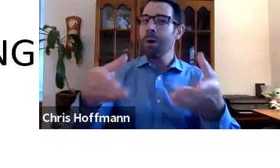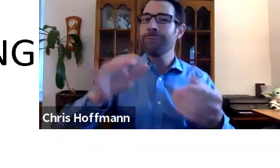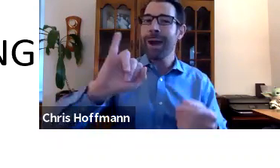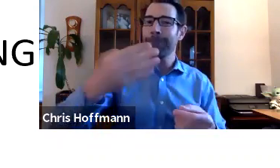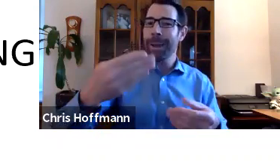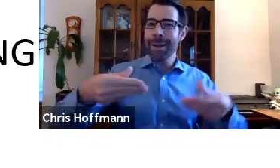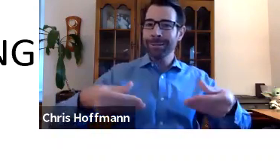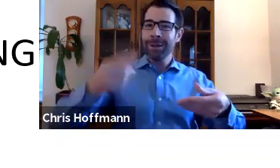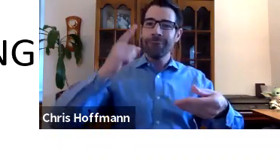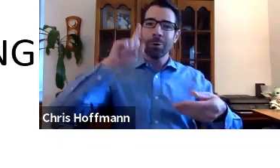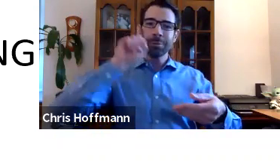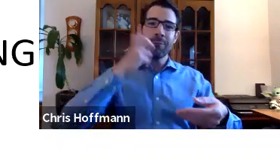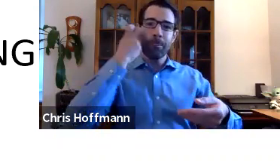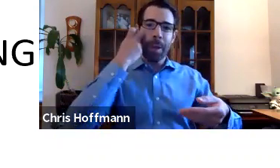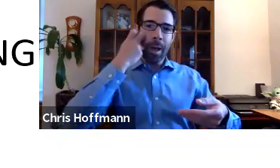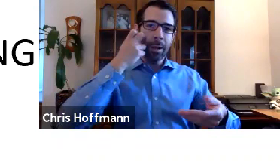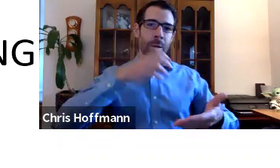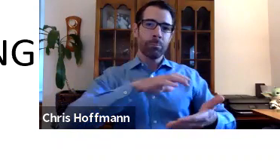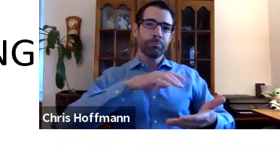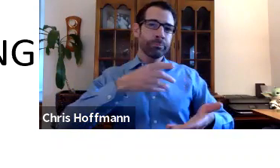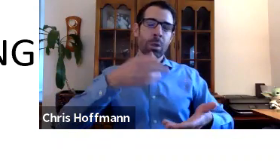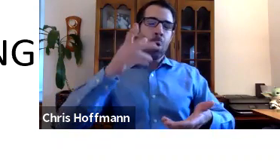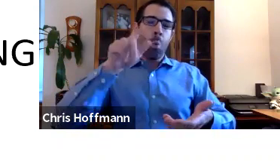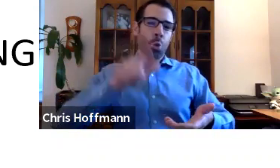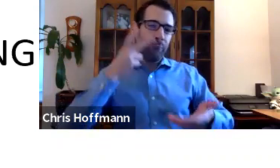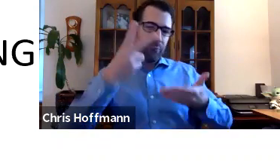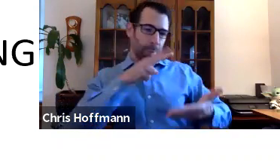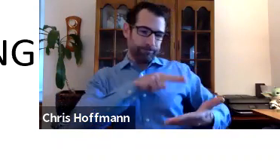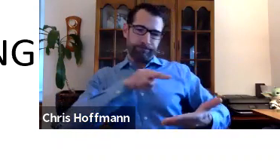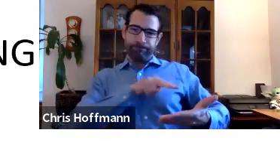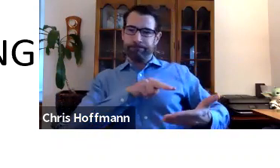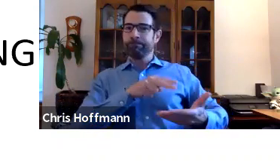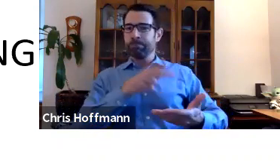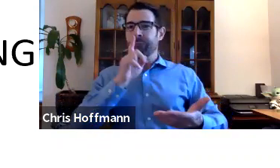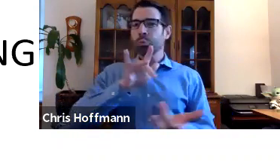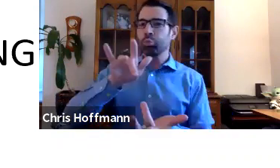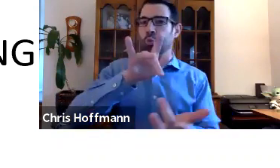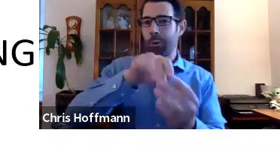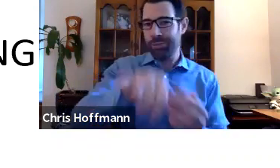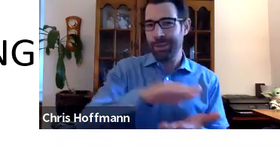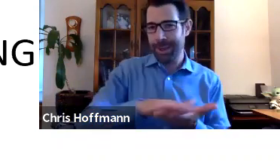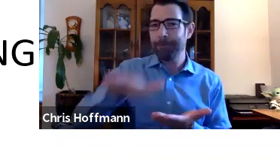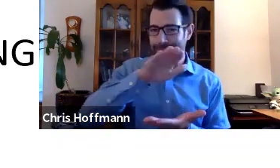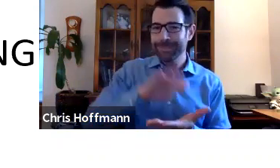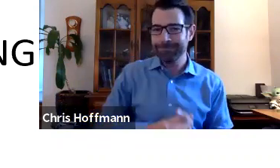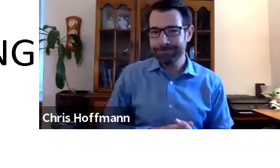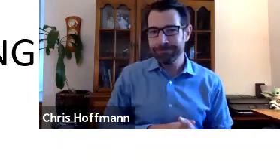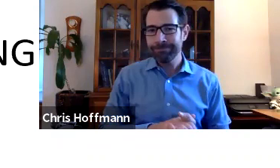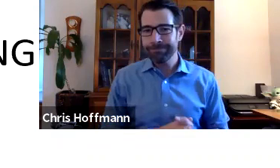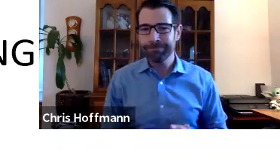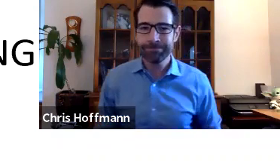representation on them describing each of the cultural values that Gallaudet University